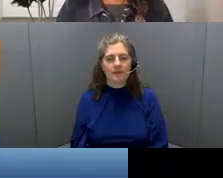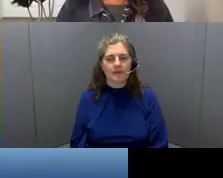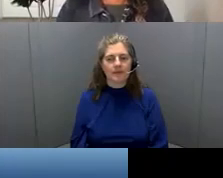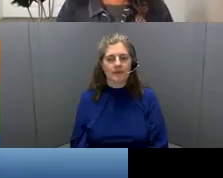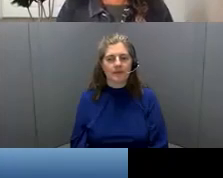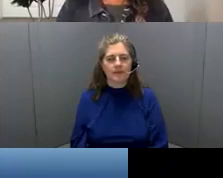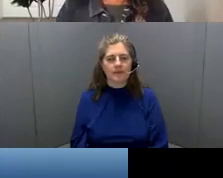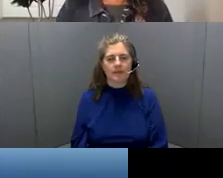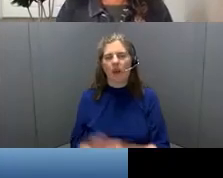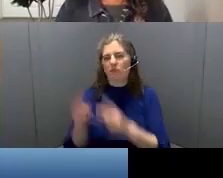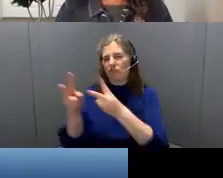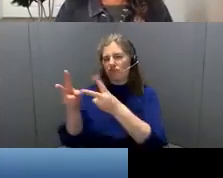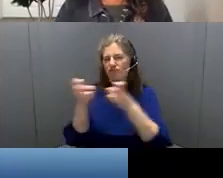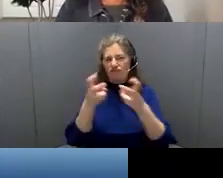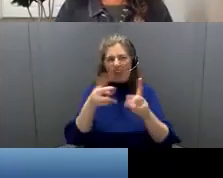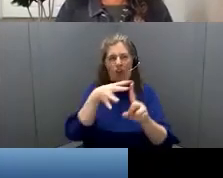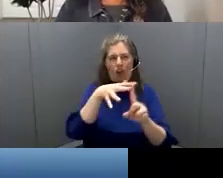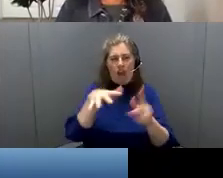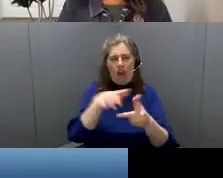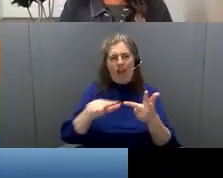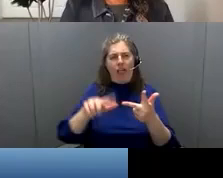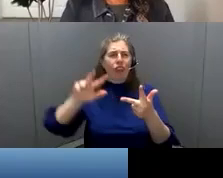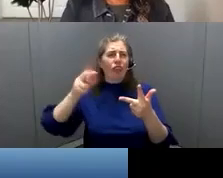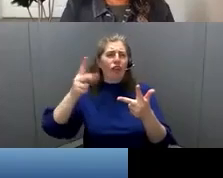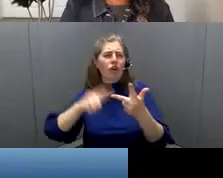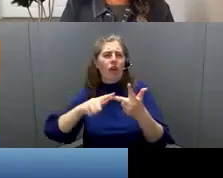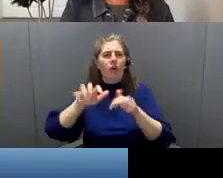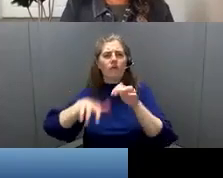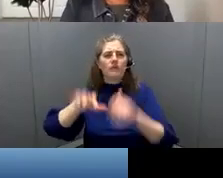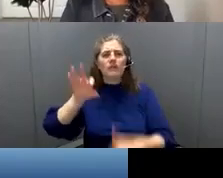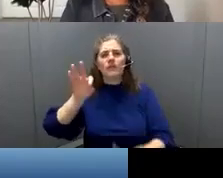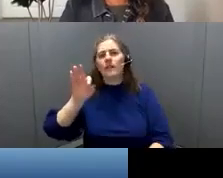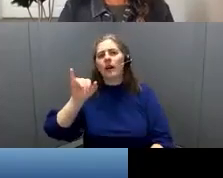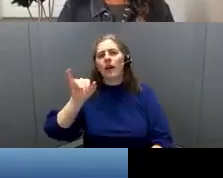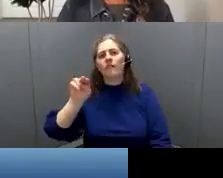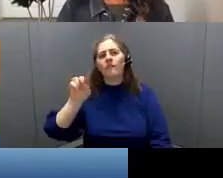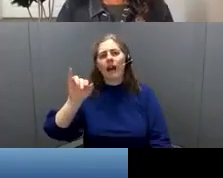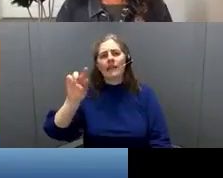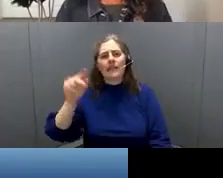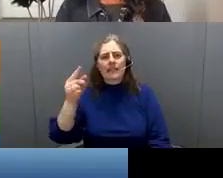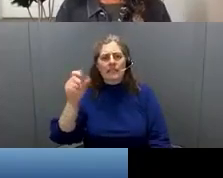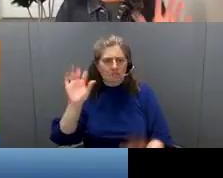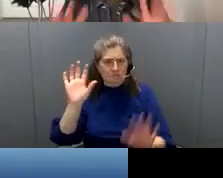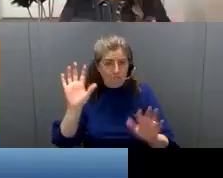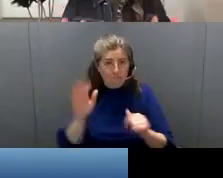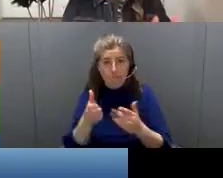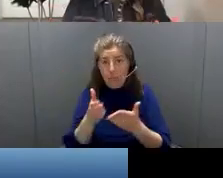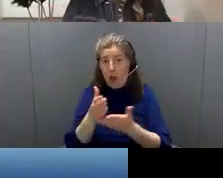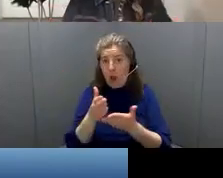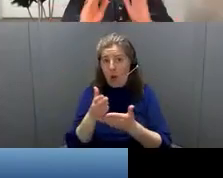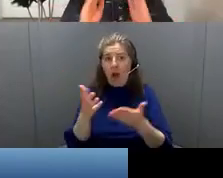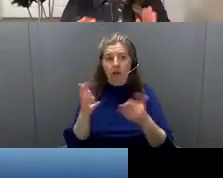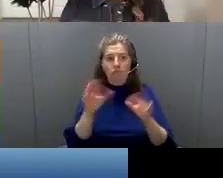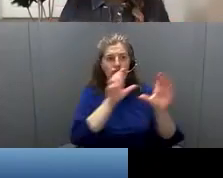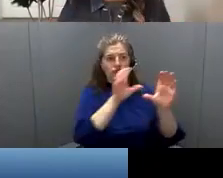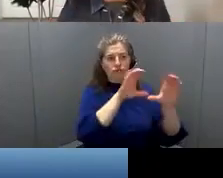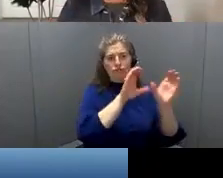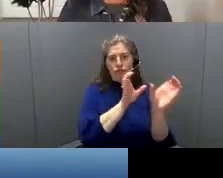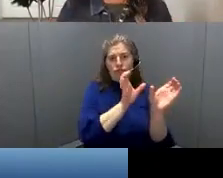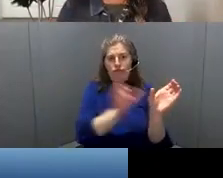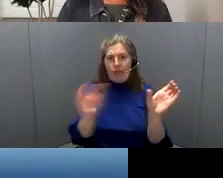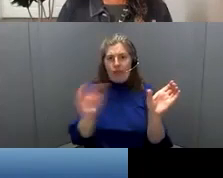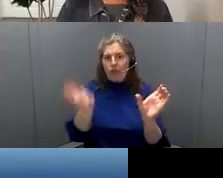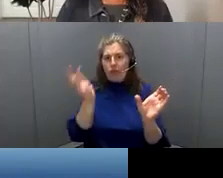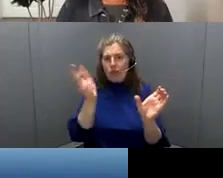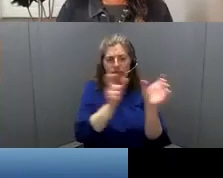And then I want to do my findings. I'm just doing this really quickly. So, all right, so I don't want to do that. Those are the pieces that I want